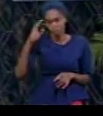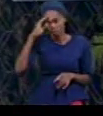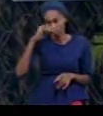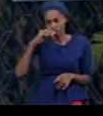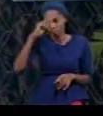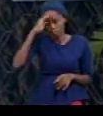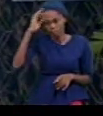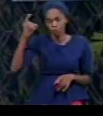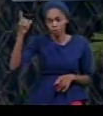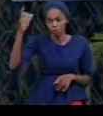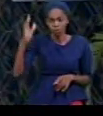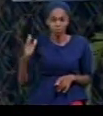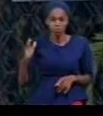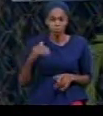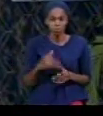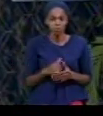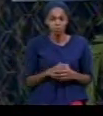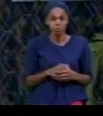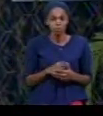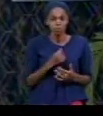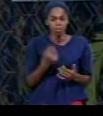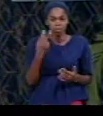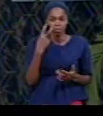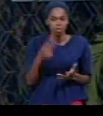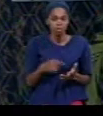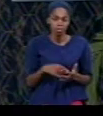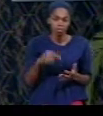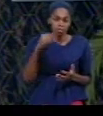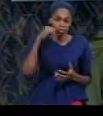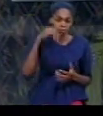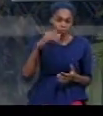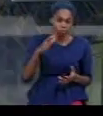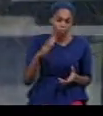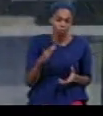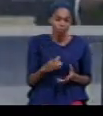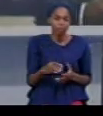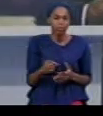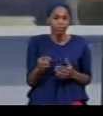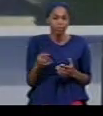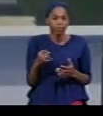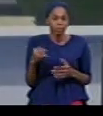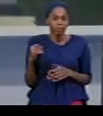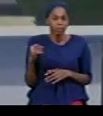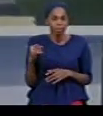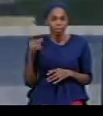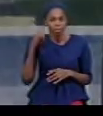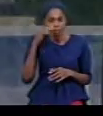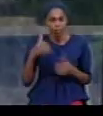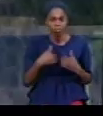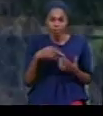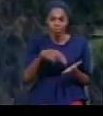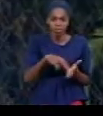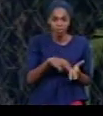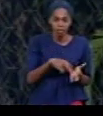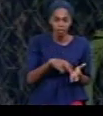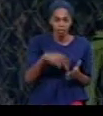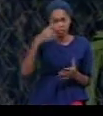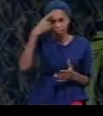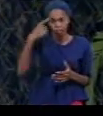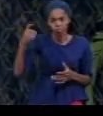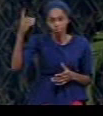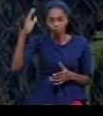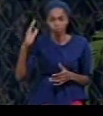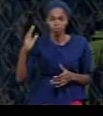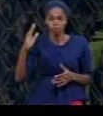gospel, lifting up Jesus. And that's why, when she had problems, Jesus was there to defend